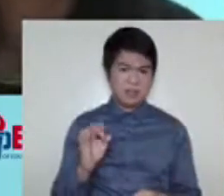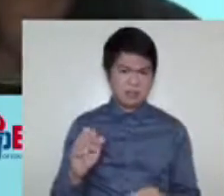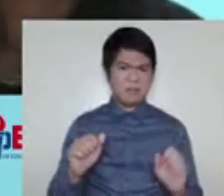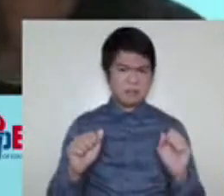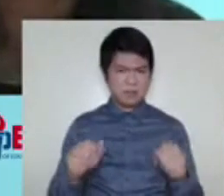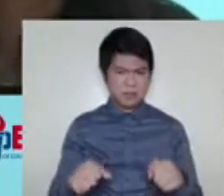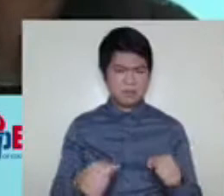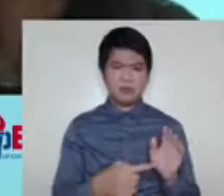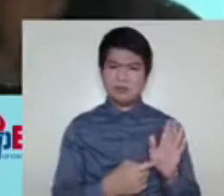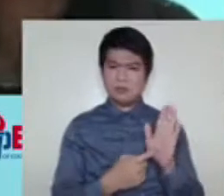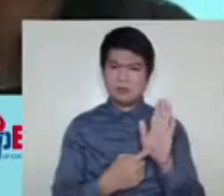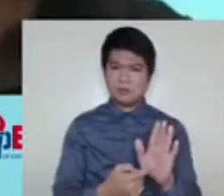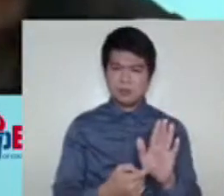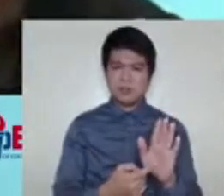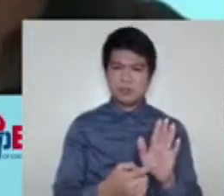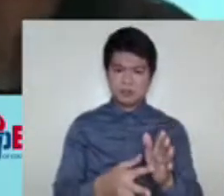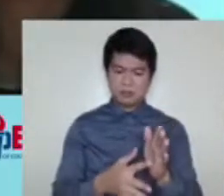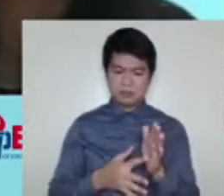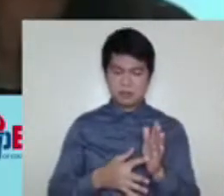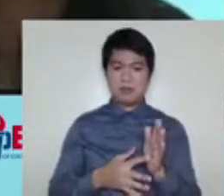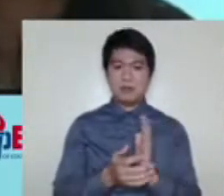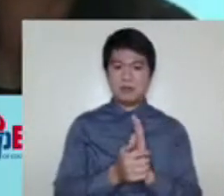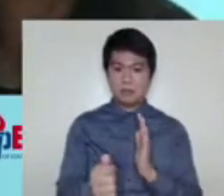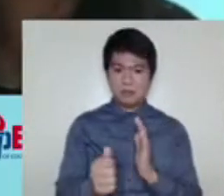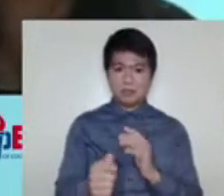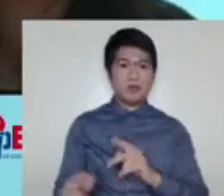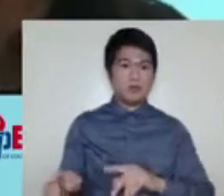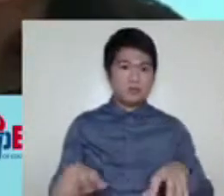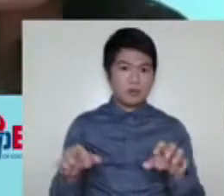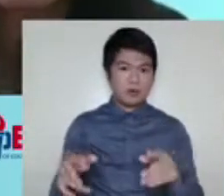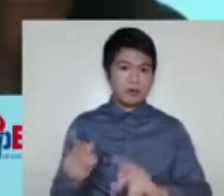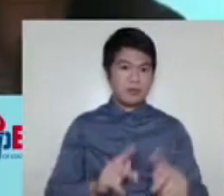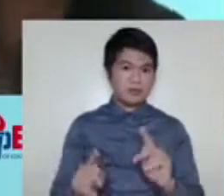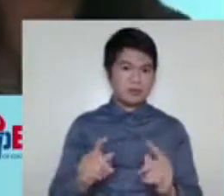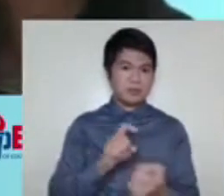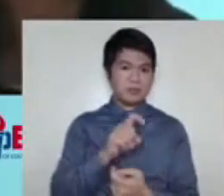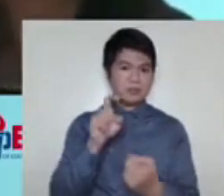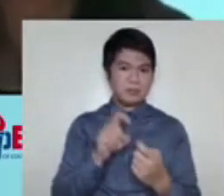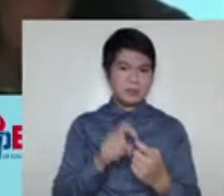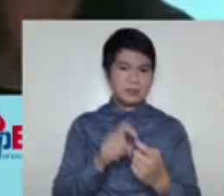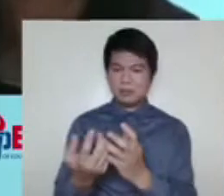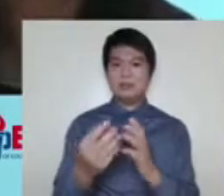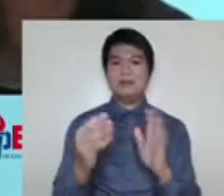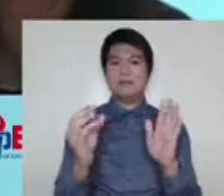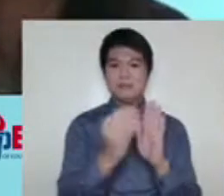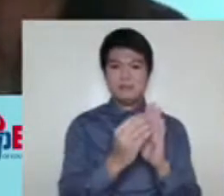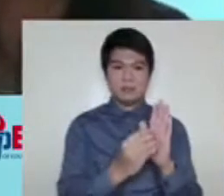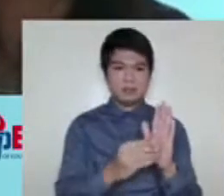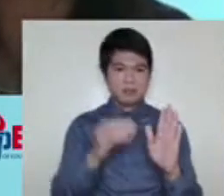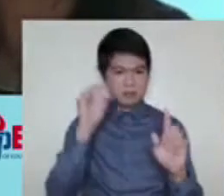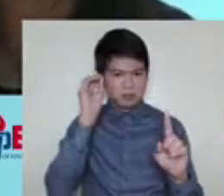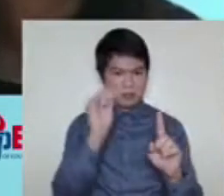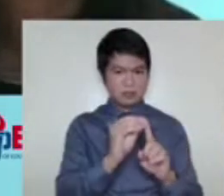required competency or performance for a particular performance indicator. So later on in our episode